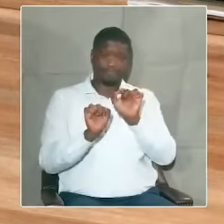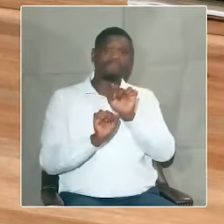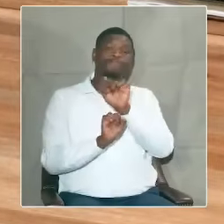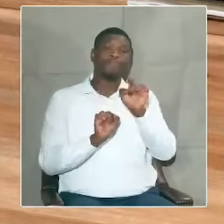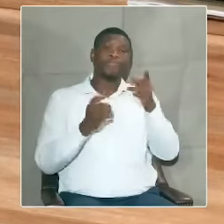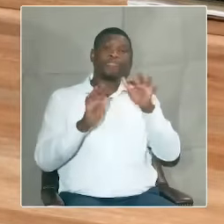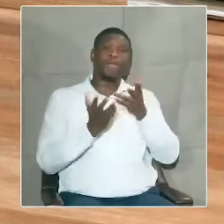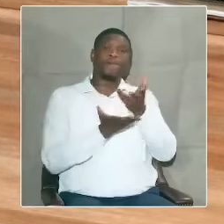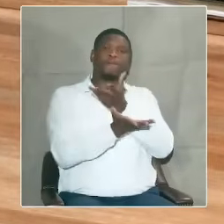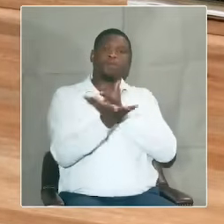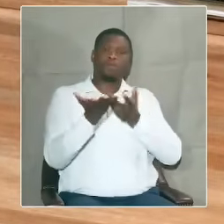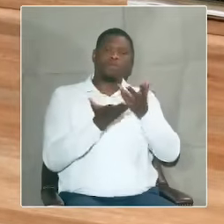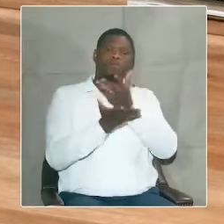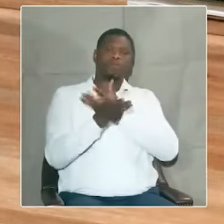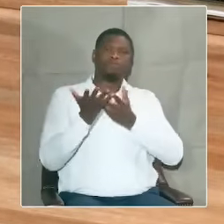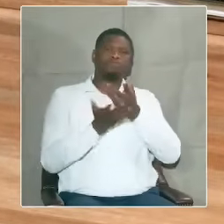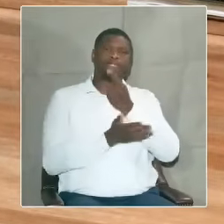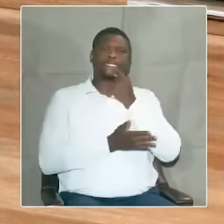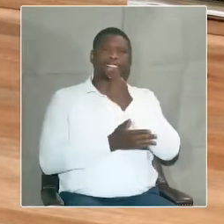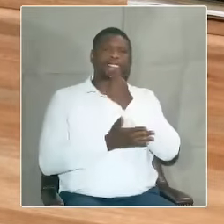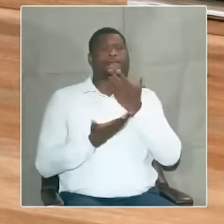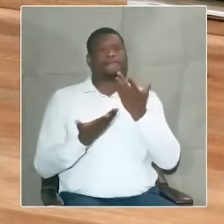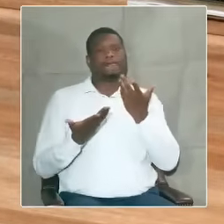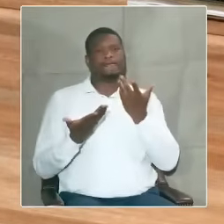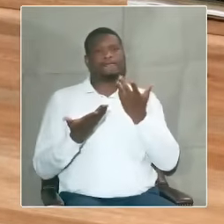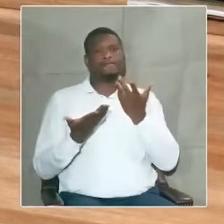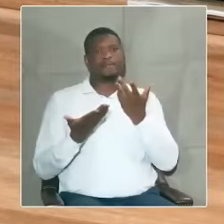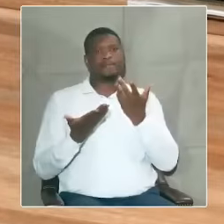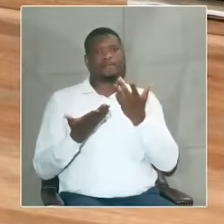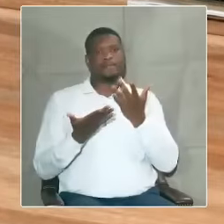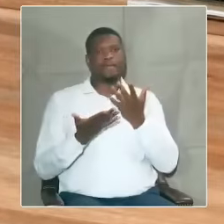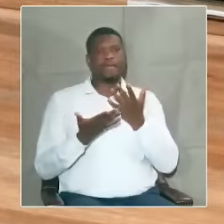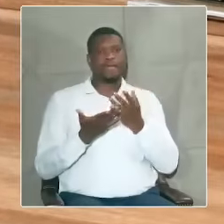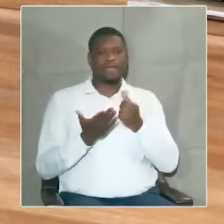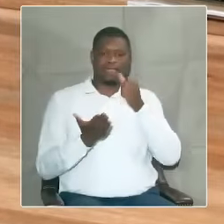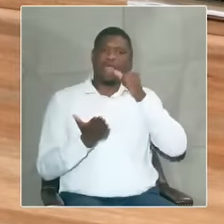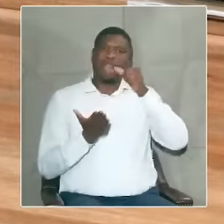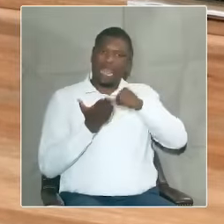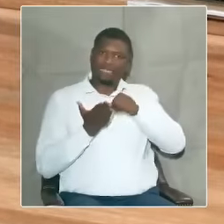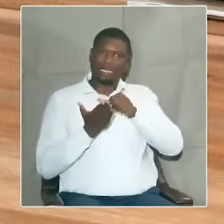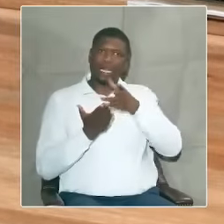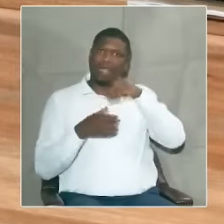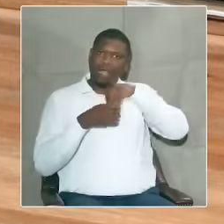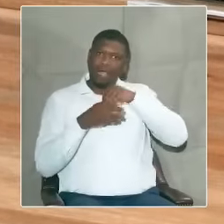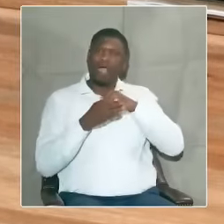you continue to deal with parts of the contents of this letter.